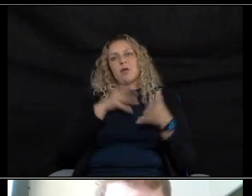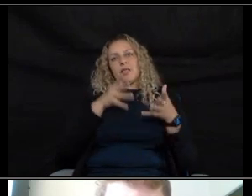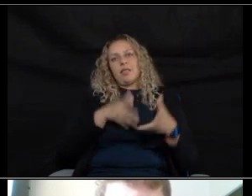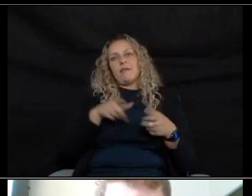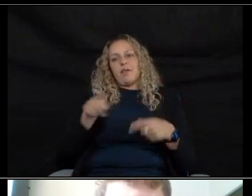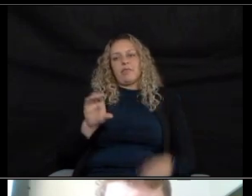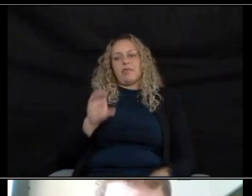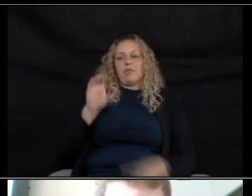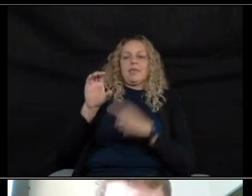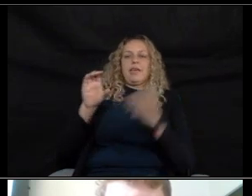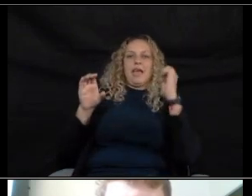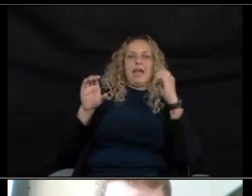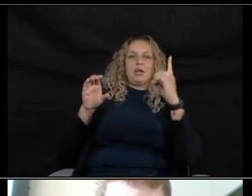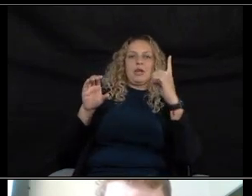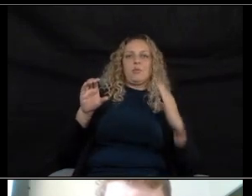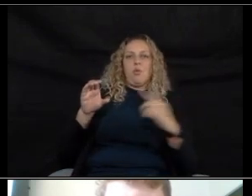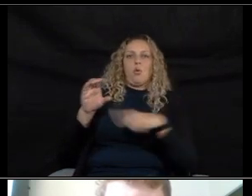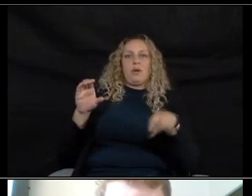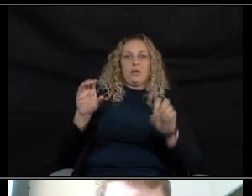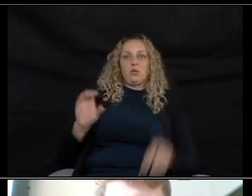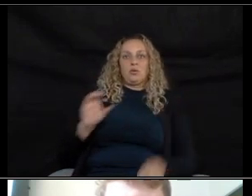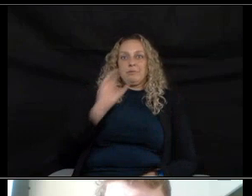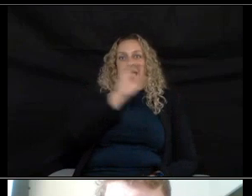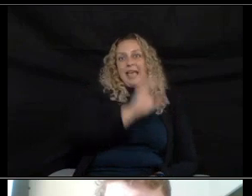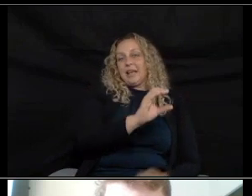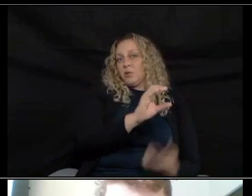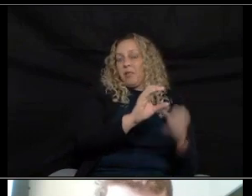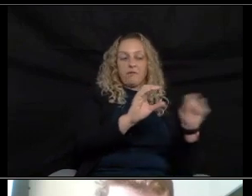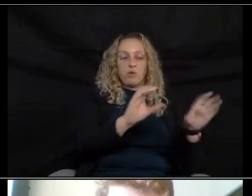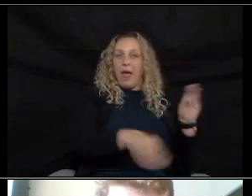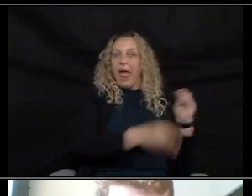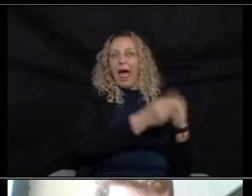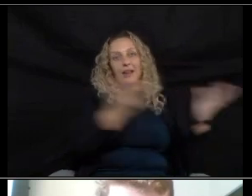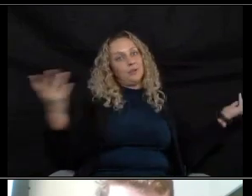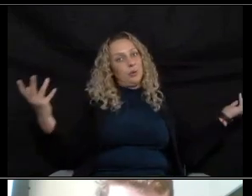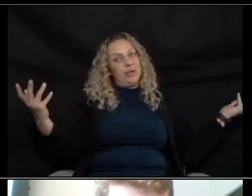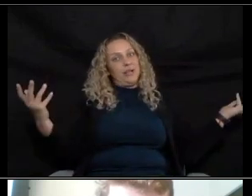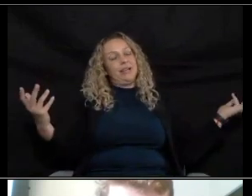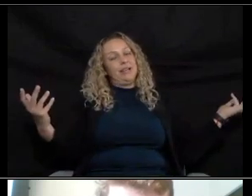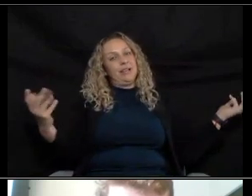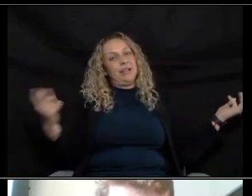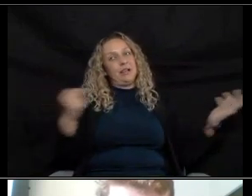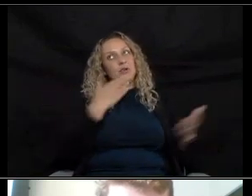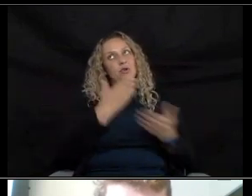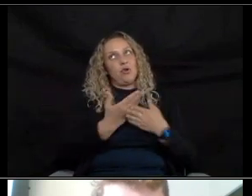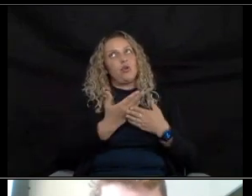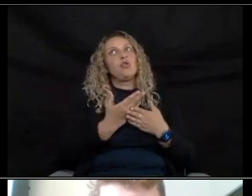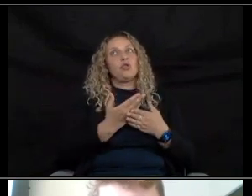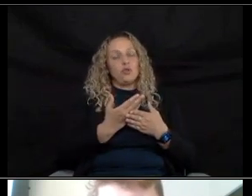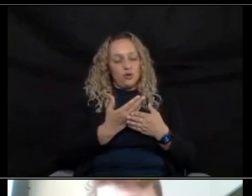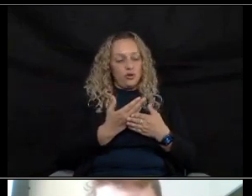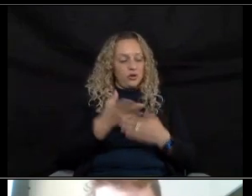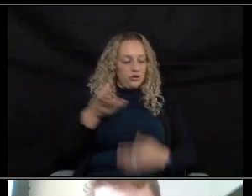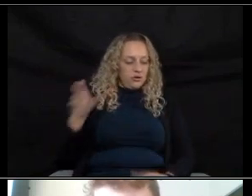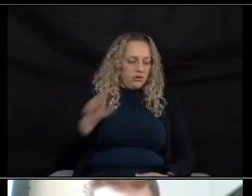this education portion that we need to spend, so we would love to add that to it. There is a good rational nexus